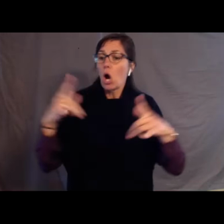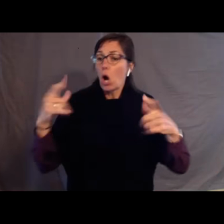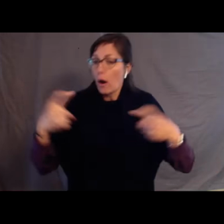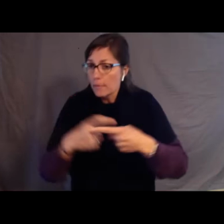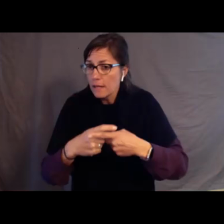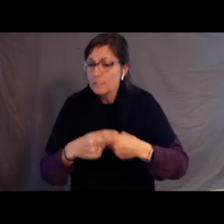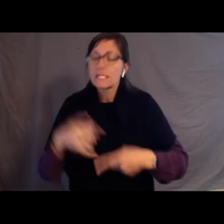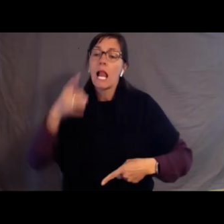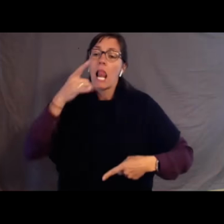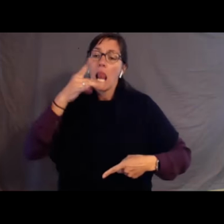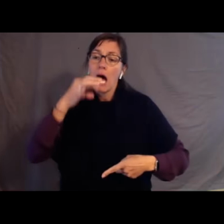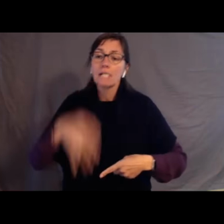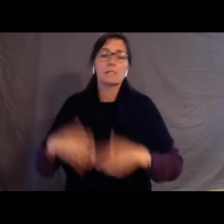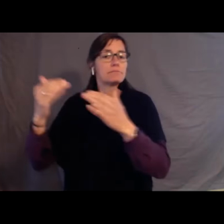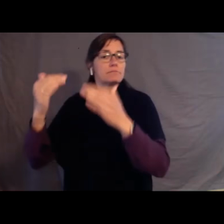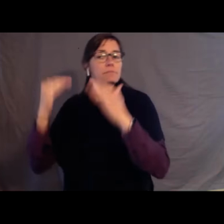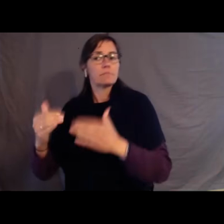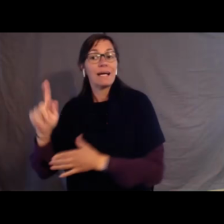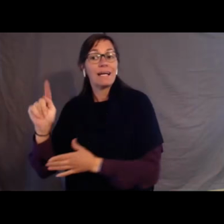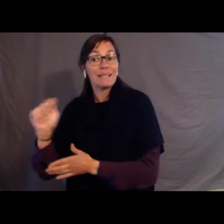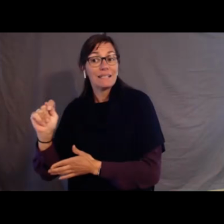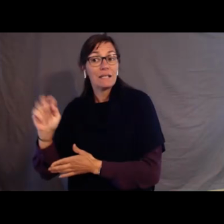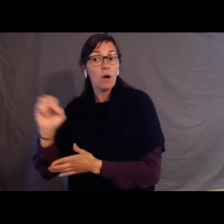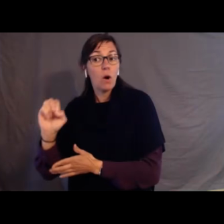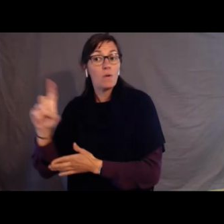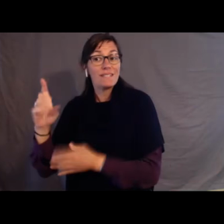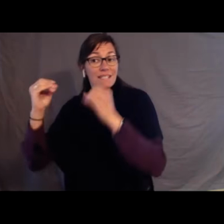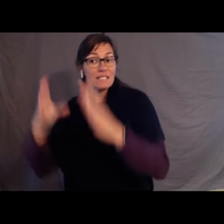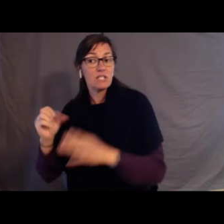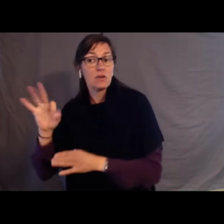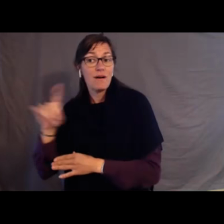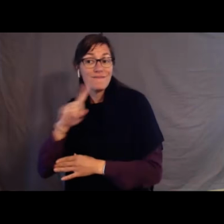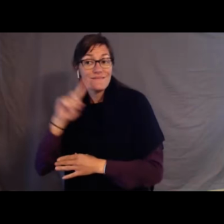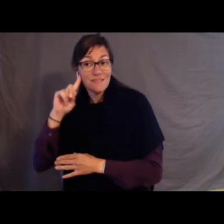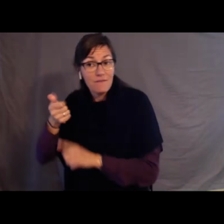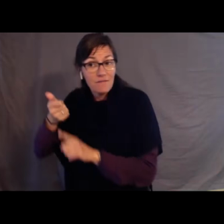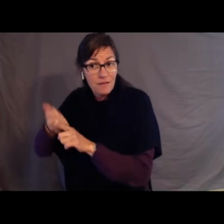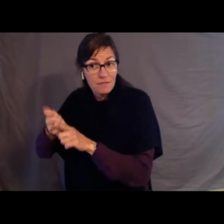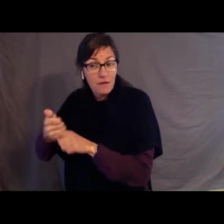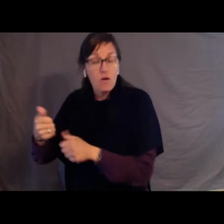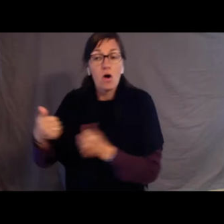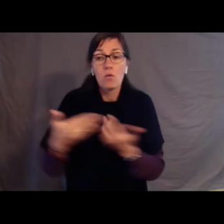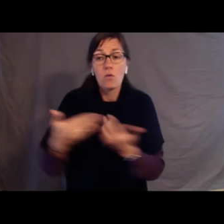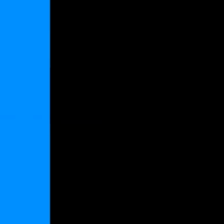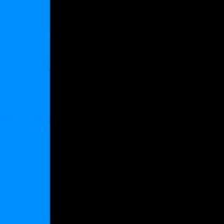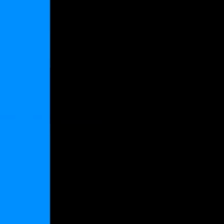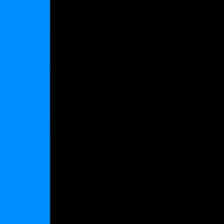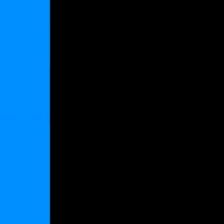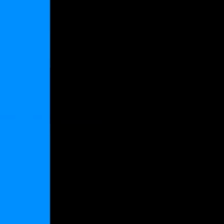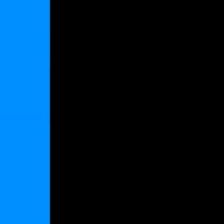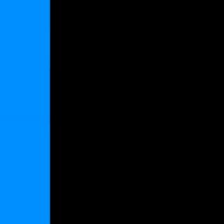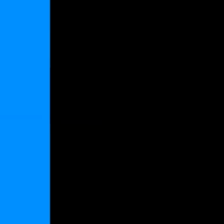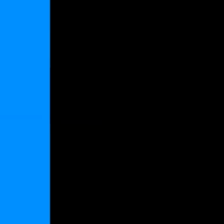your teacher of the deaf would provide information on, say, speech-generated